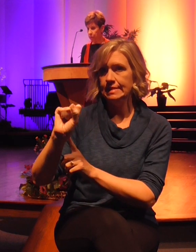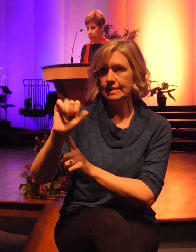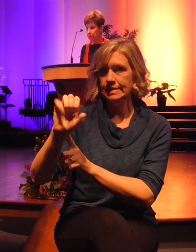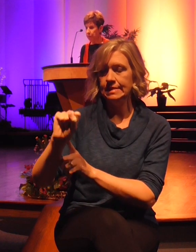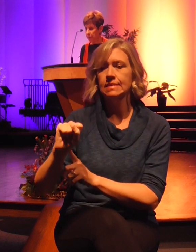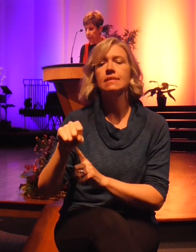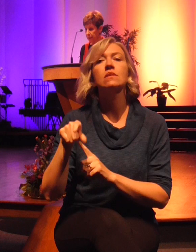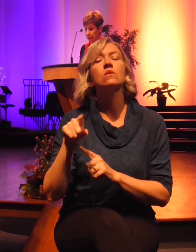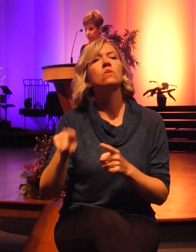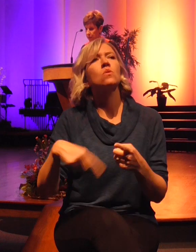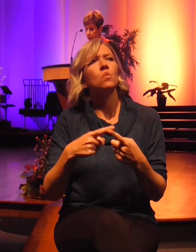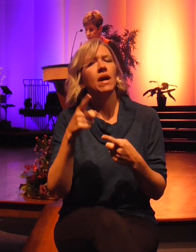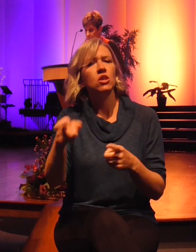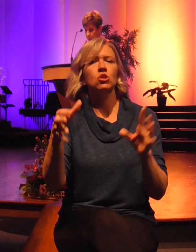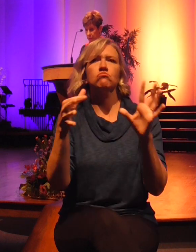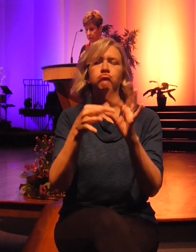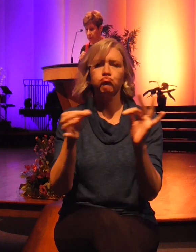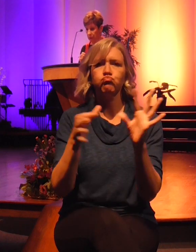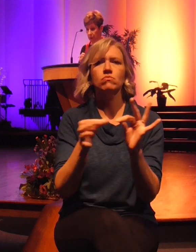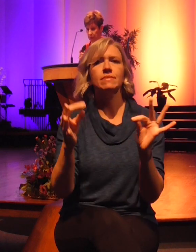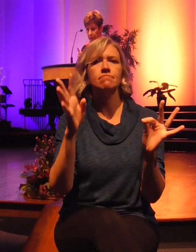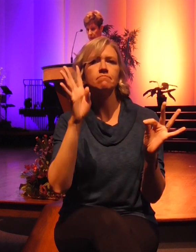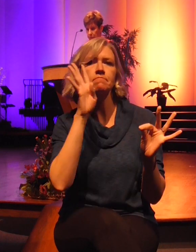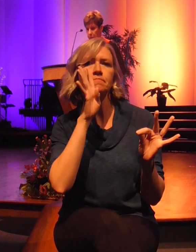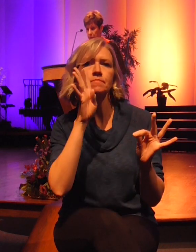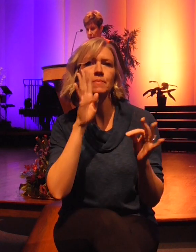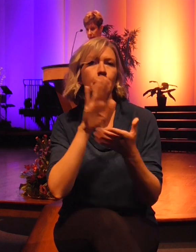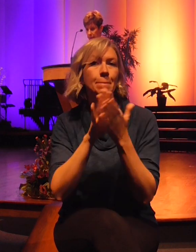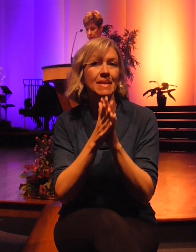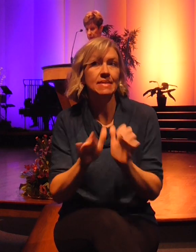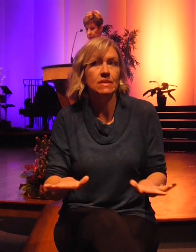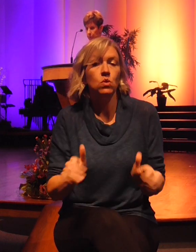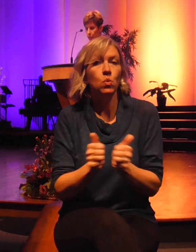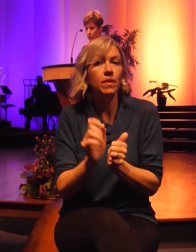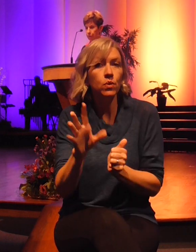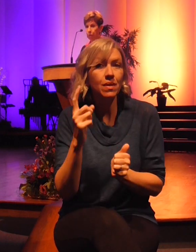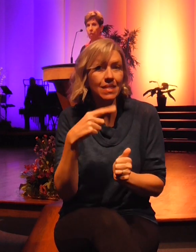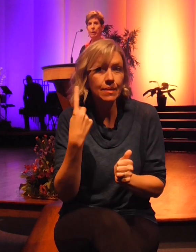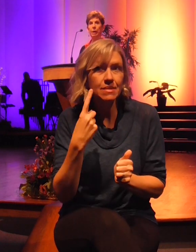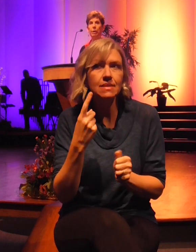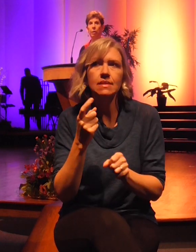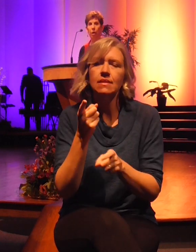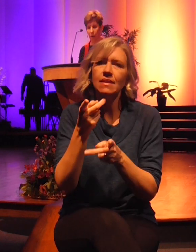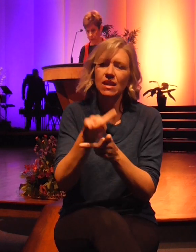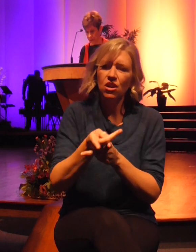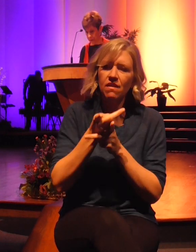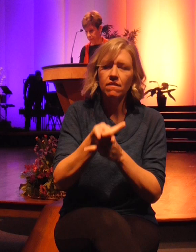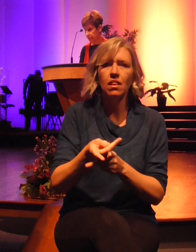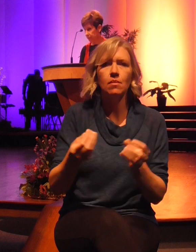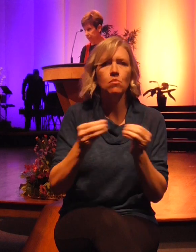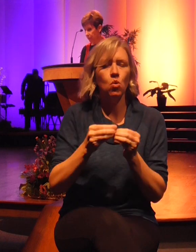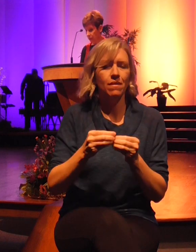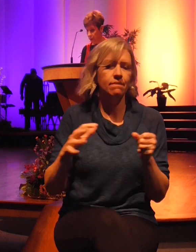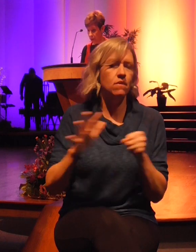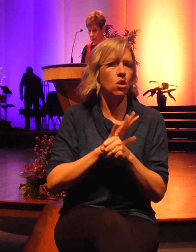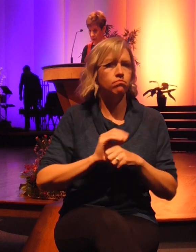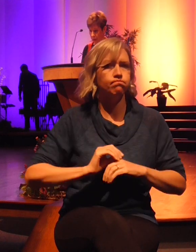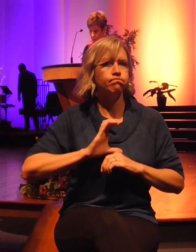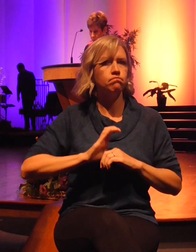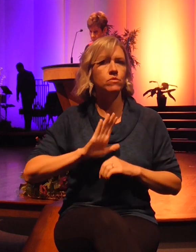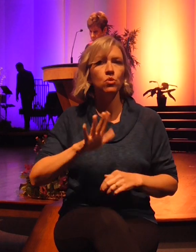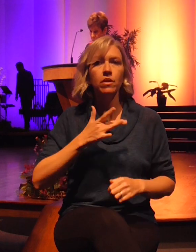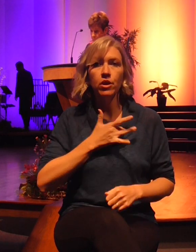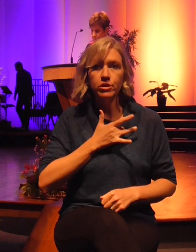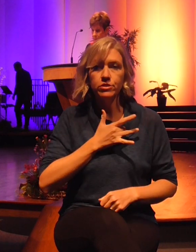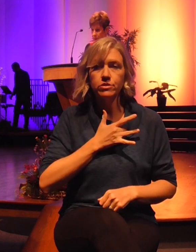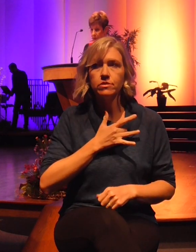you're proclaiming peace with your lips, be careful to have it even more fully in your heart.